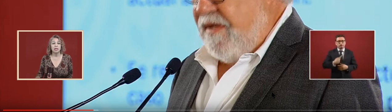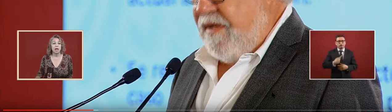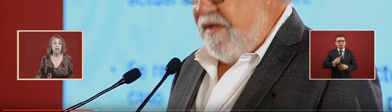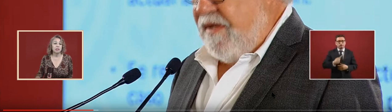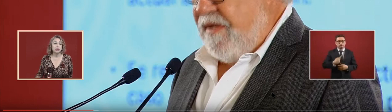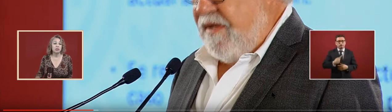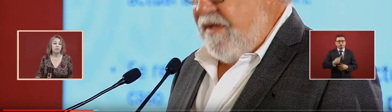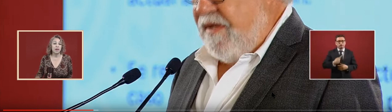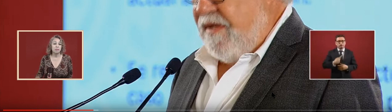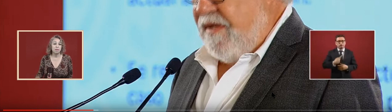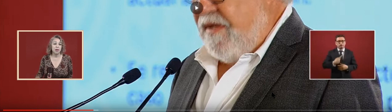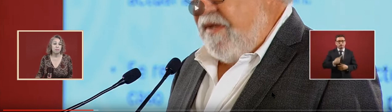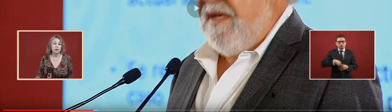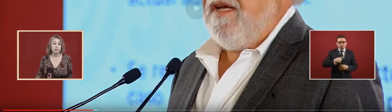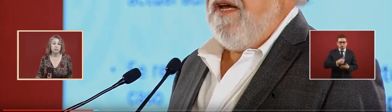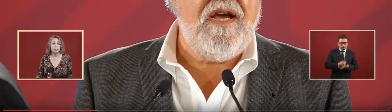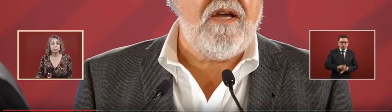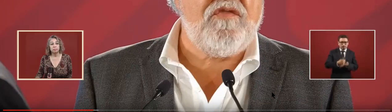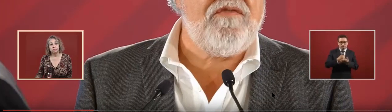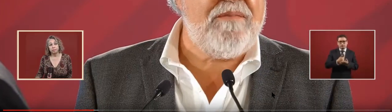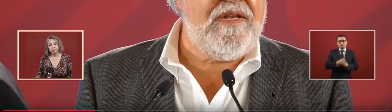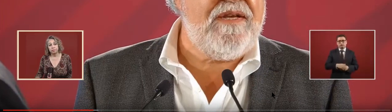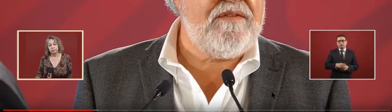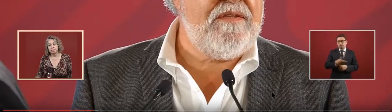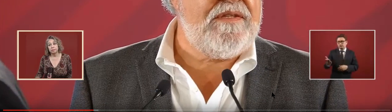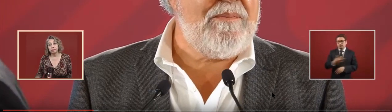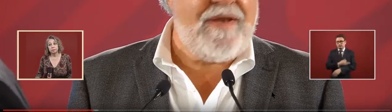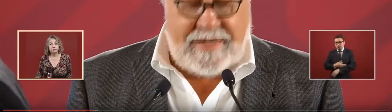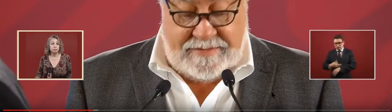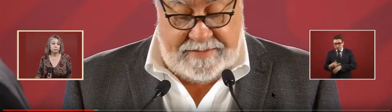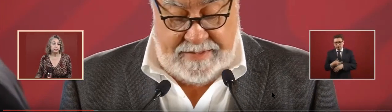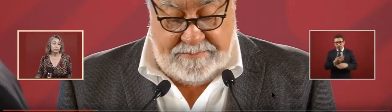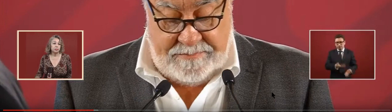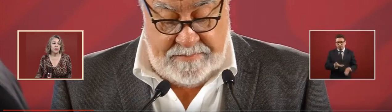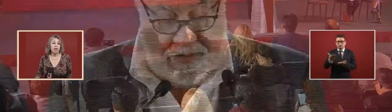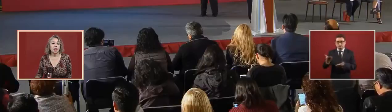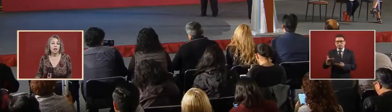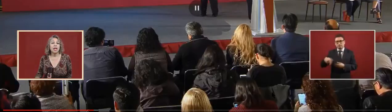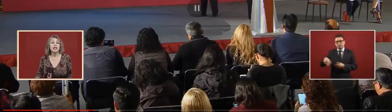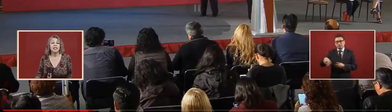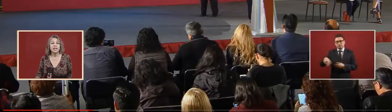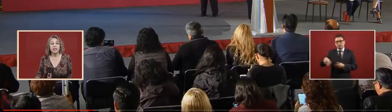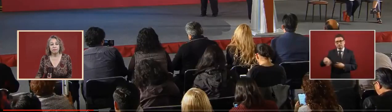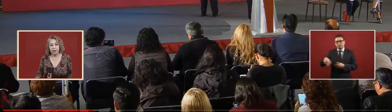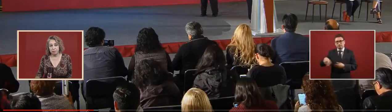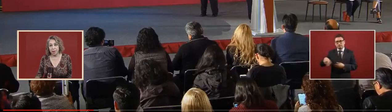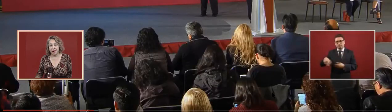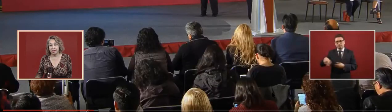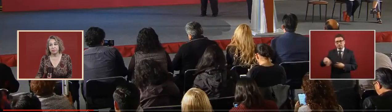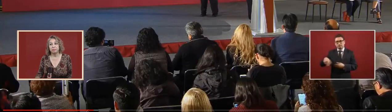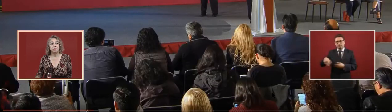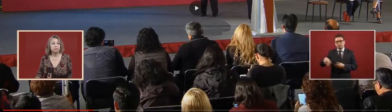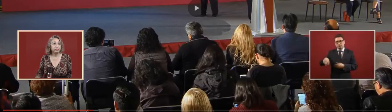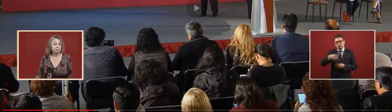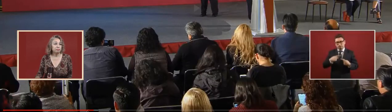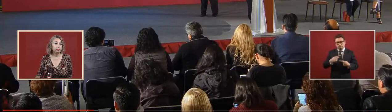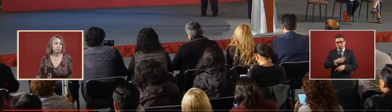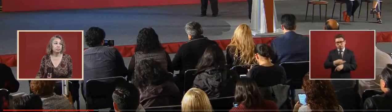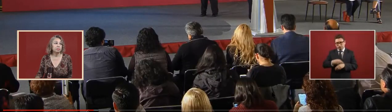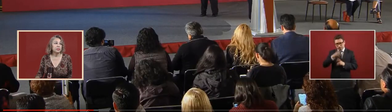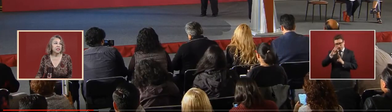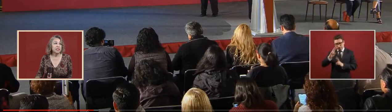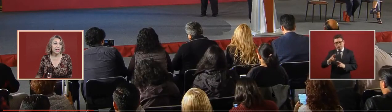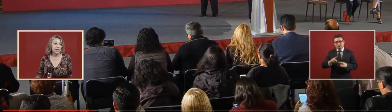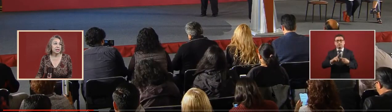bodies to the family members a sus familias de manera digna. In a dignified manner.